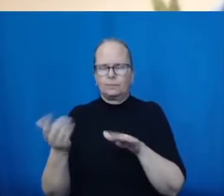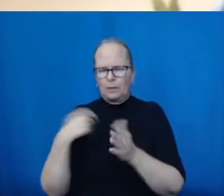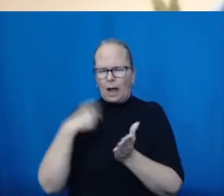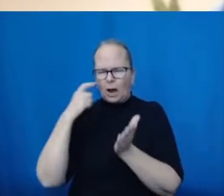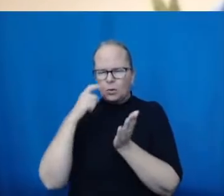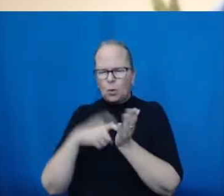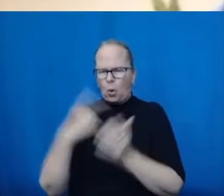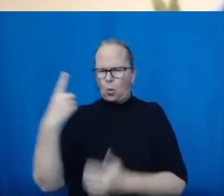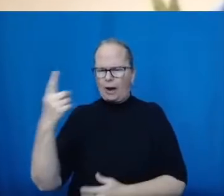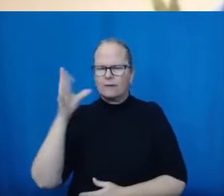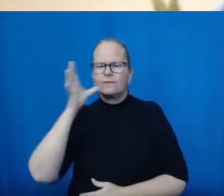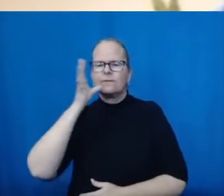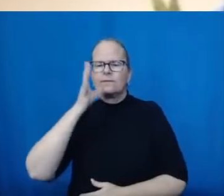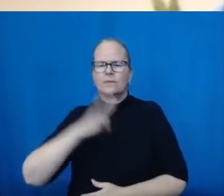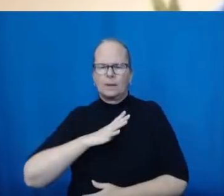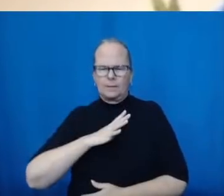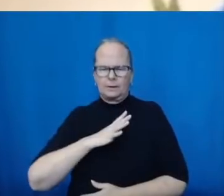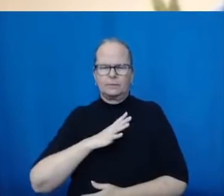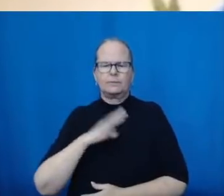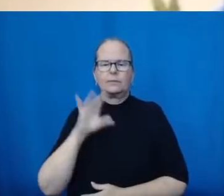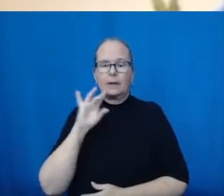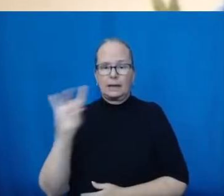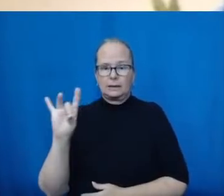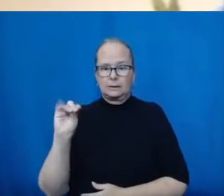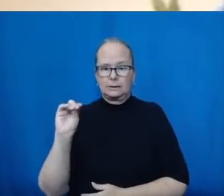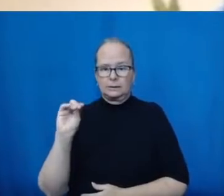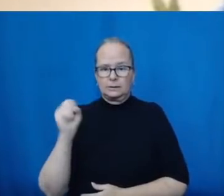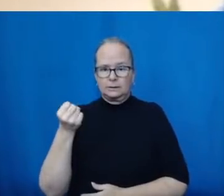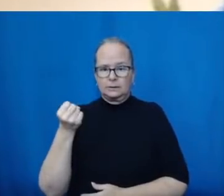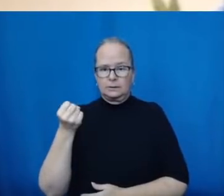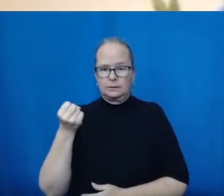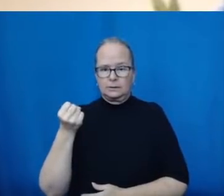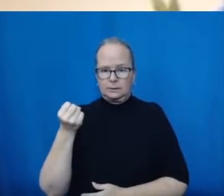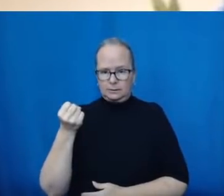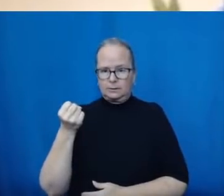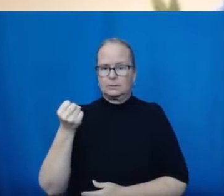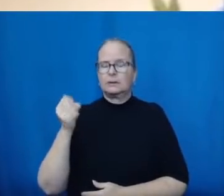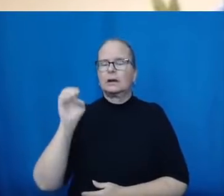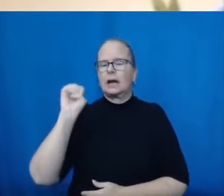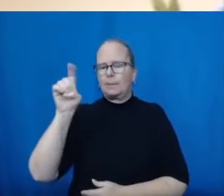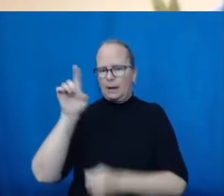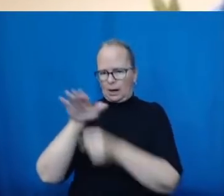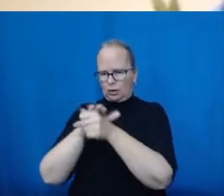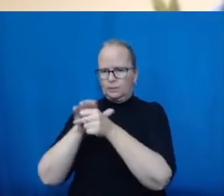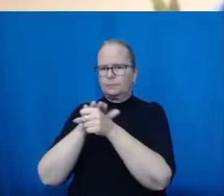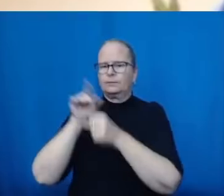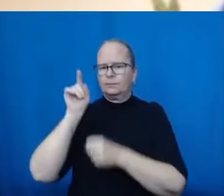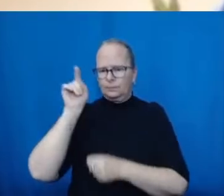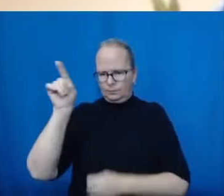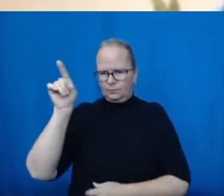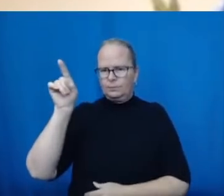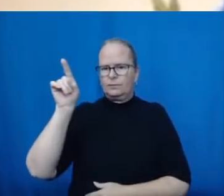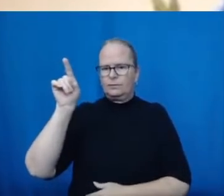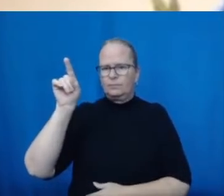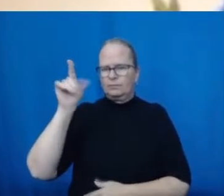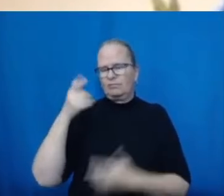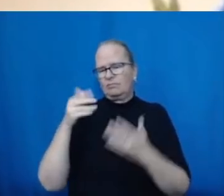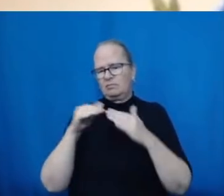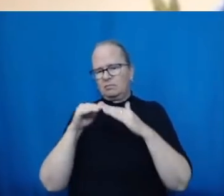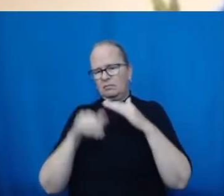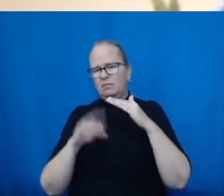the Edmonton area. So another death under the age of 40, which always makes